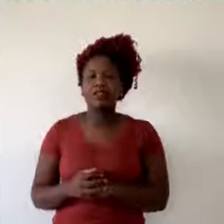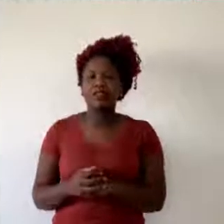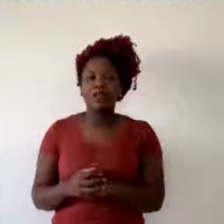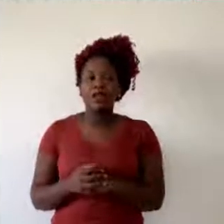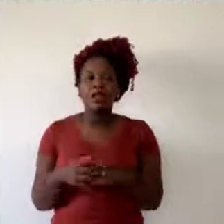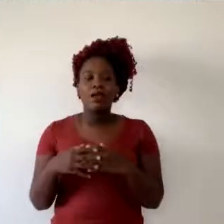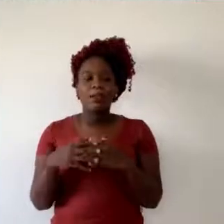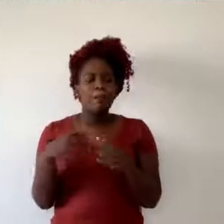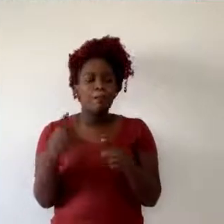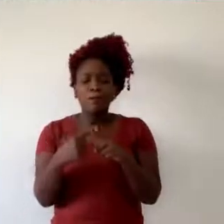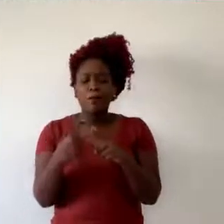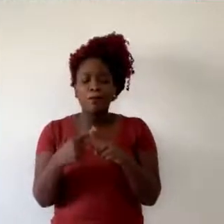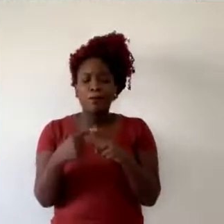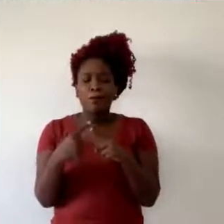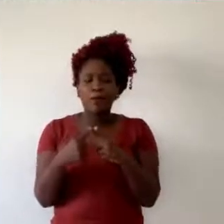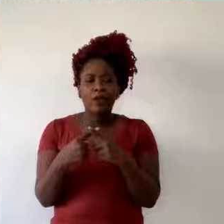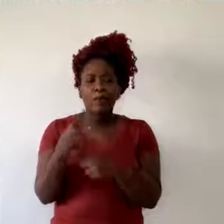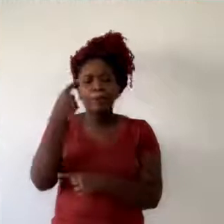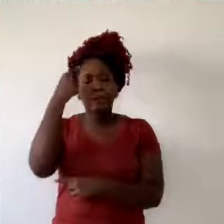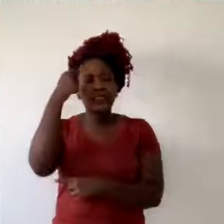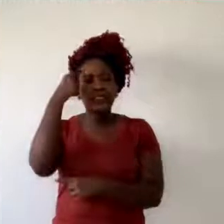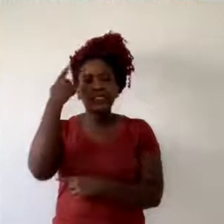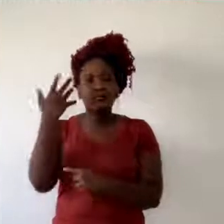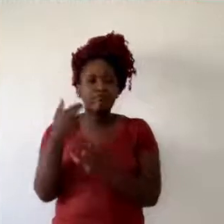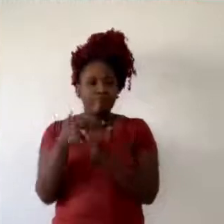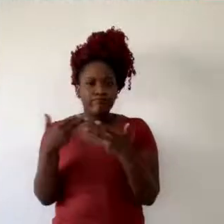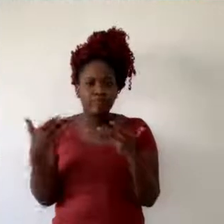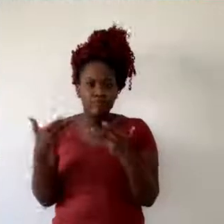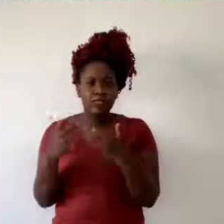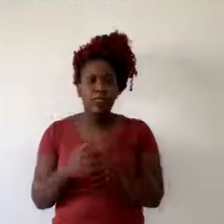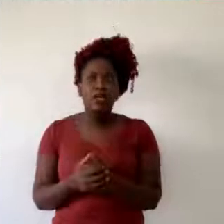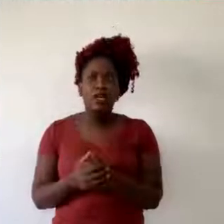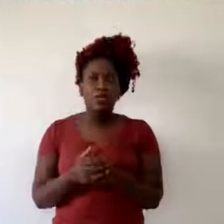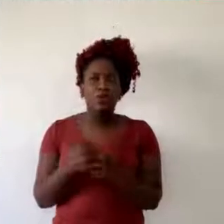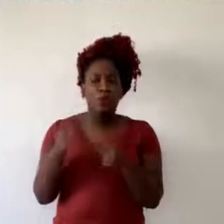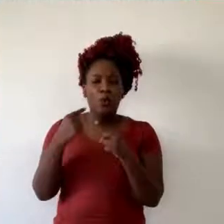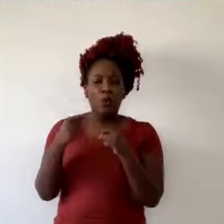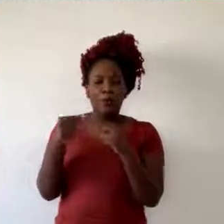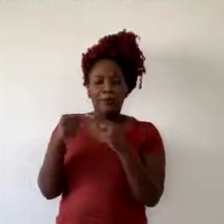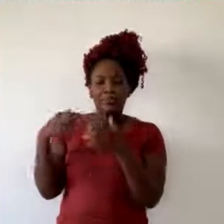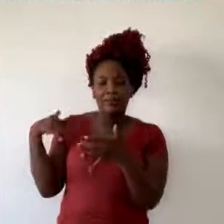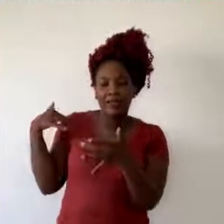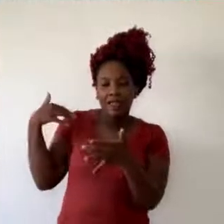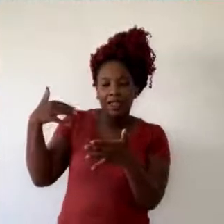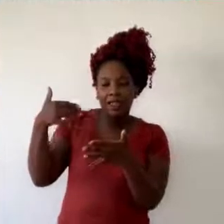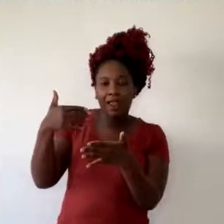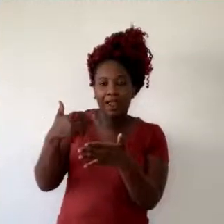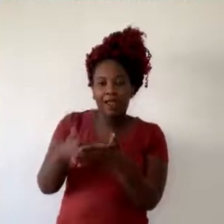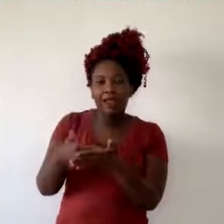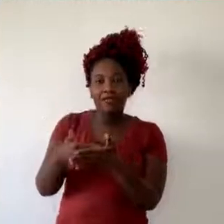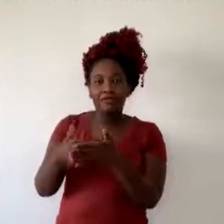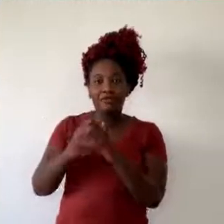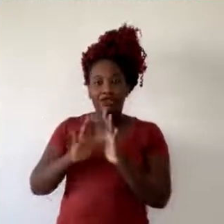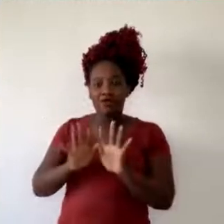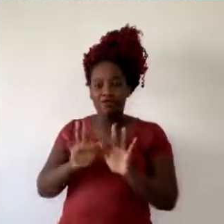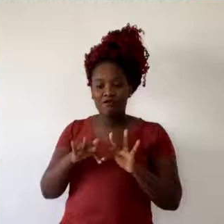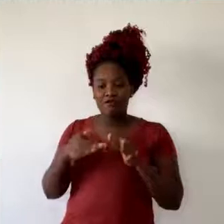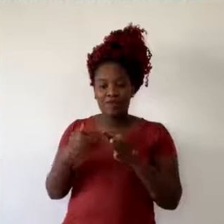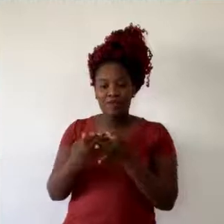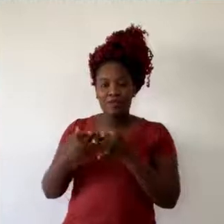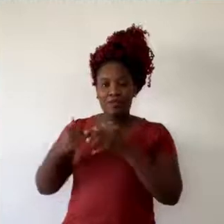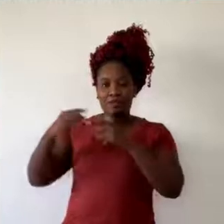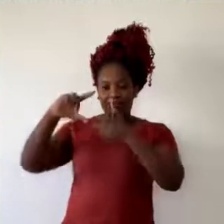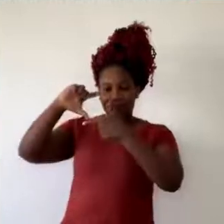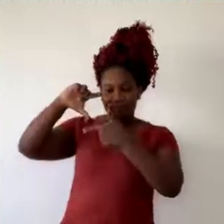how then I have just come to, I think it's a bit of my trajectory. I come